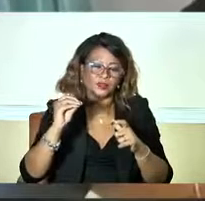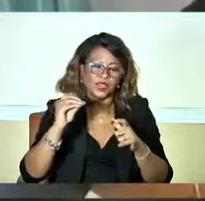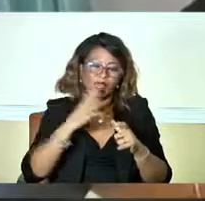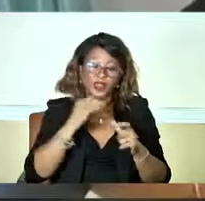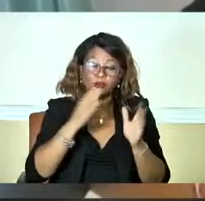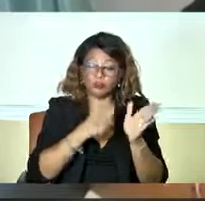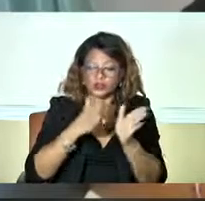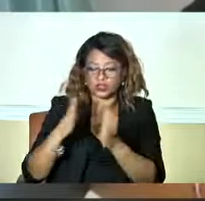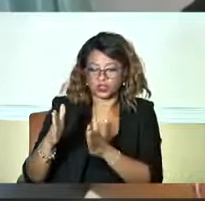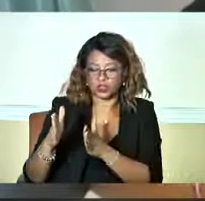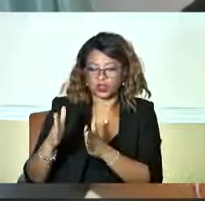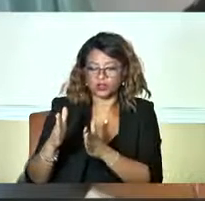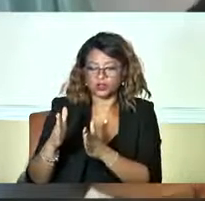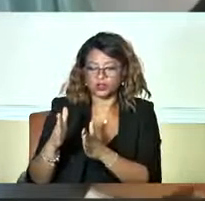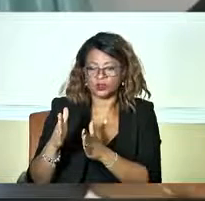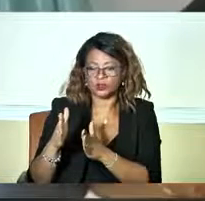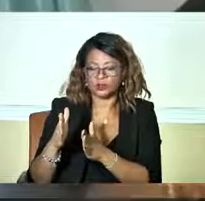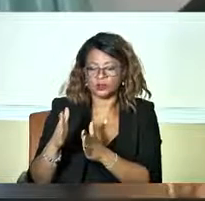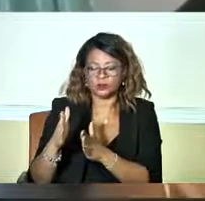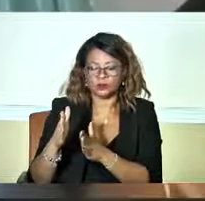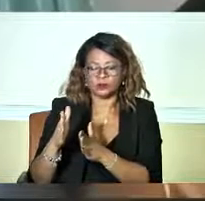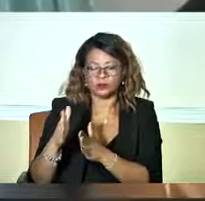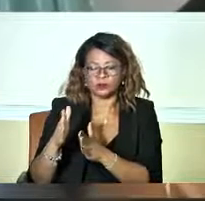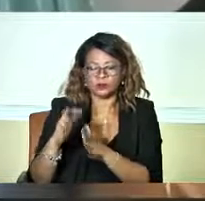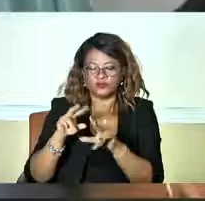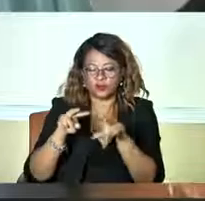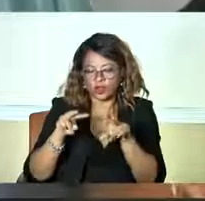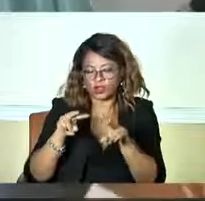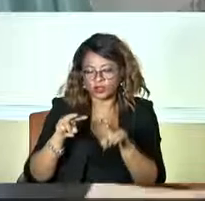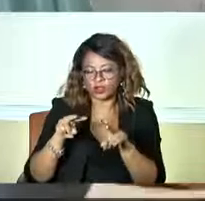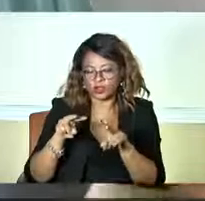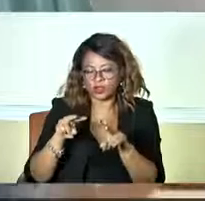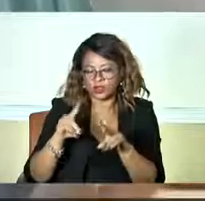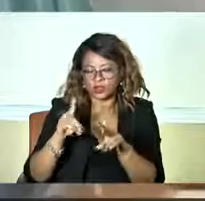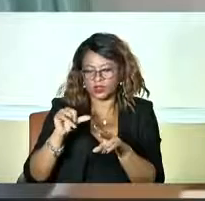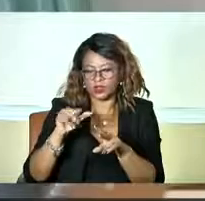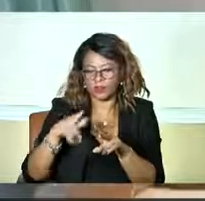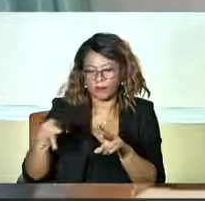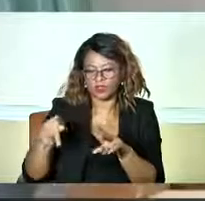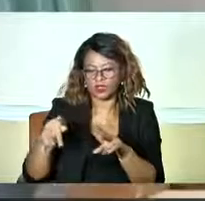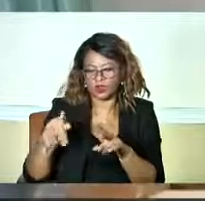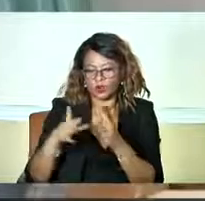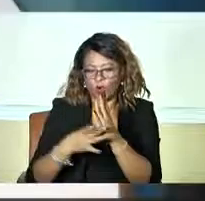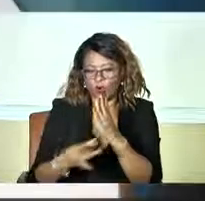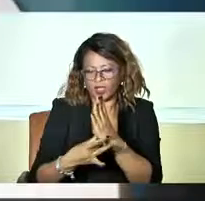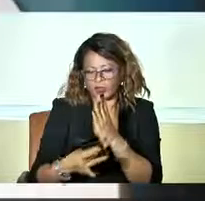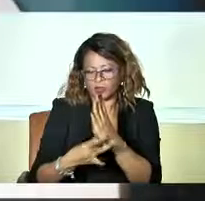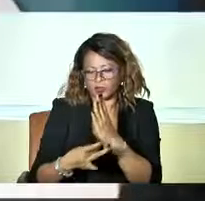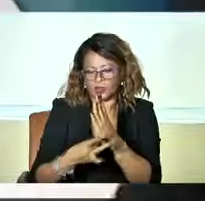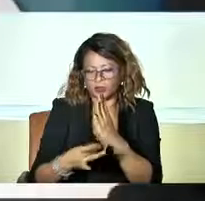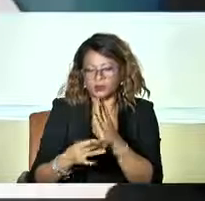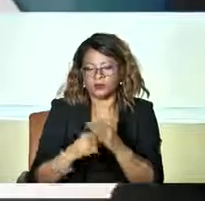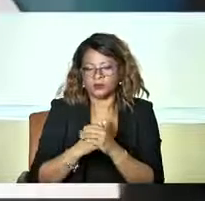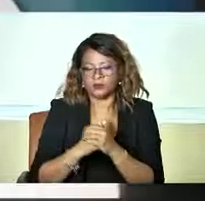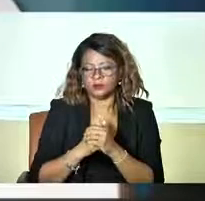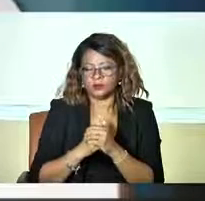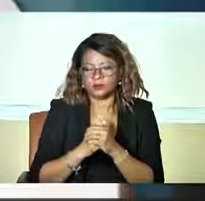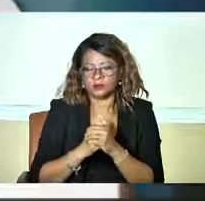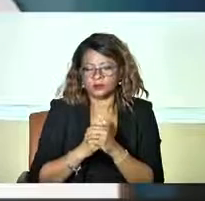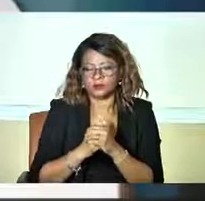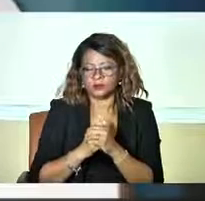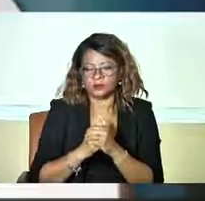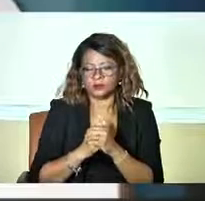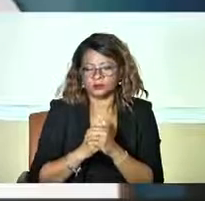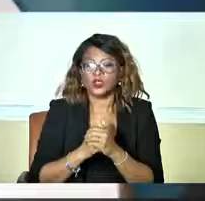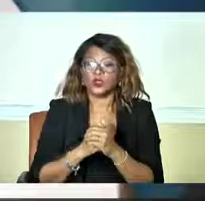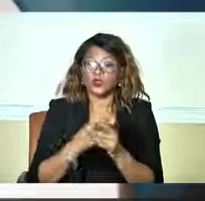procedures? Can you tell us those procedures? Thank you very much, Denise.